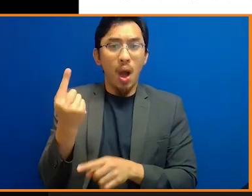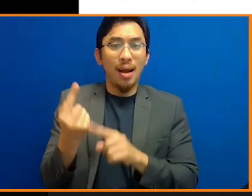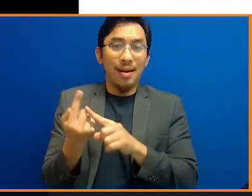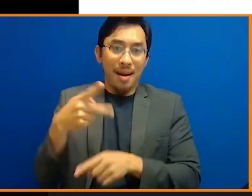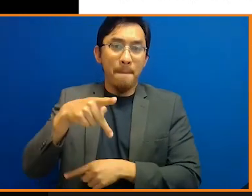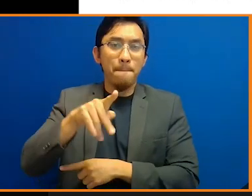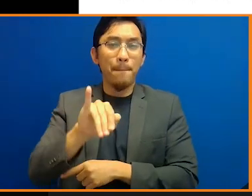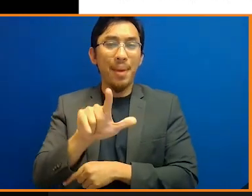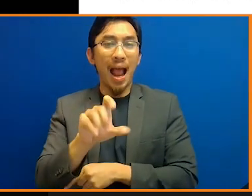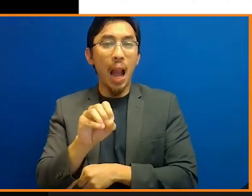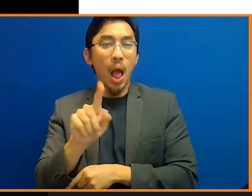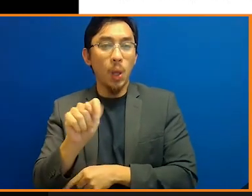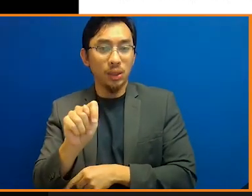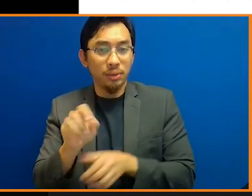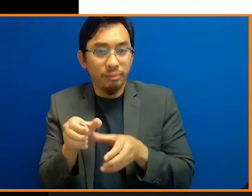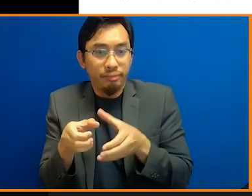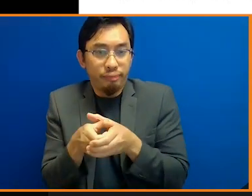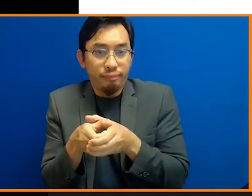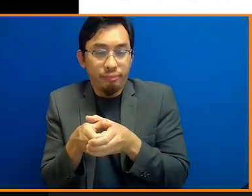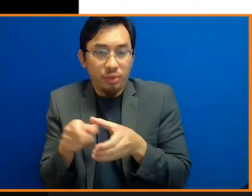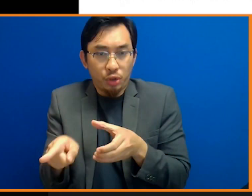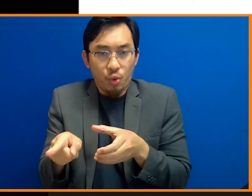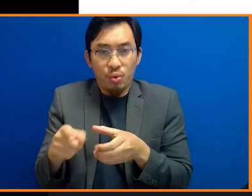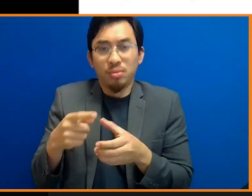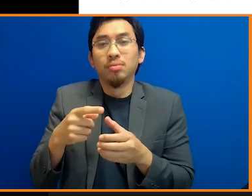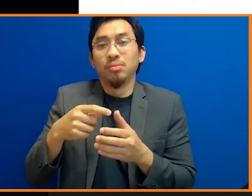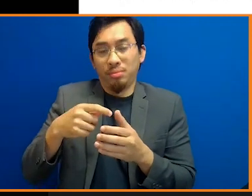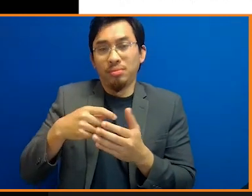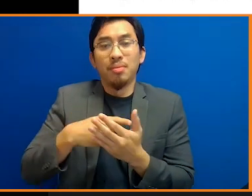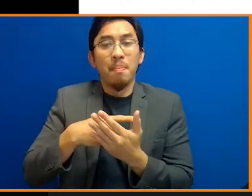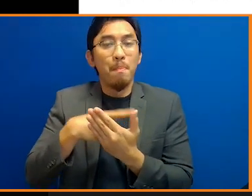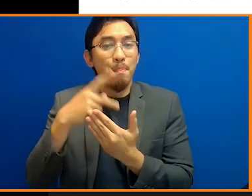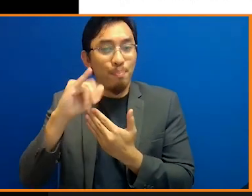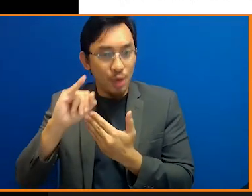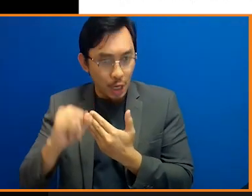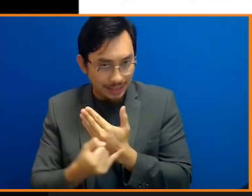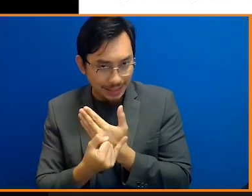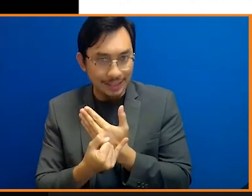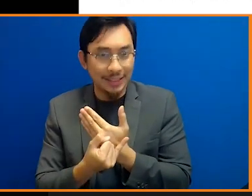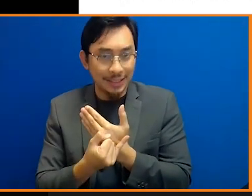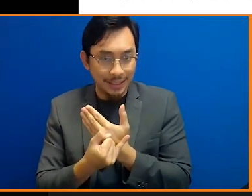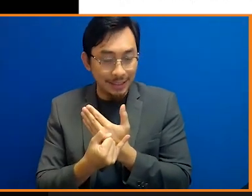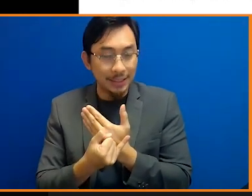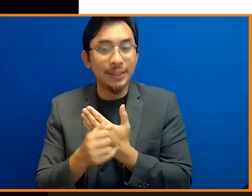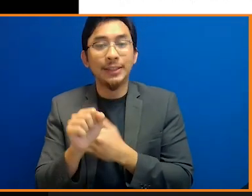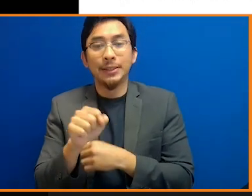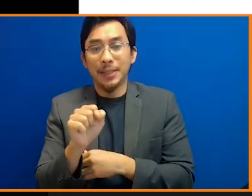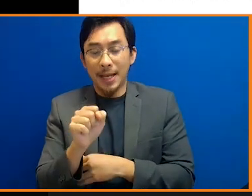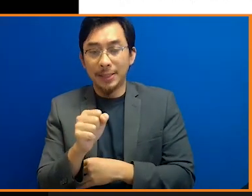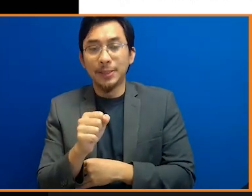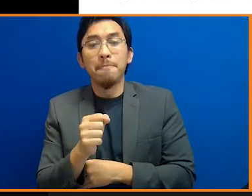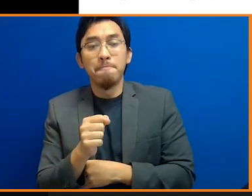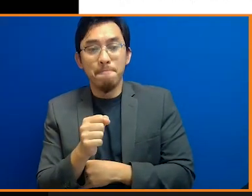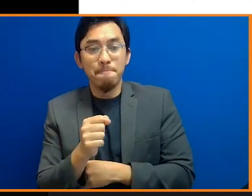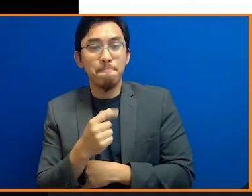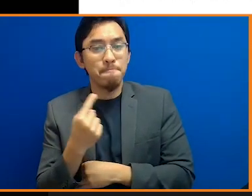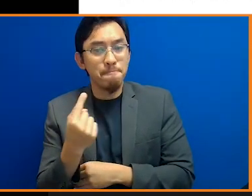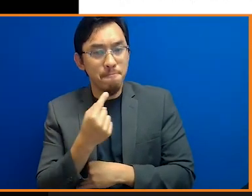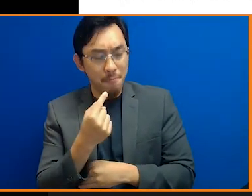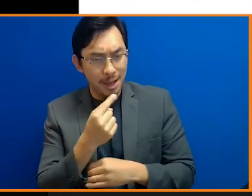Indonesia is one of the pilot country of this project, this center, and they